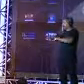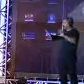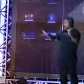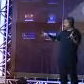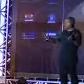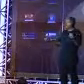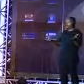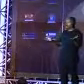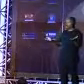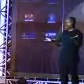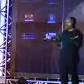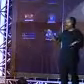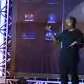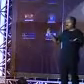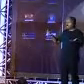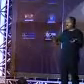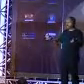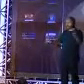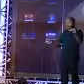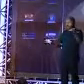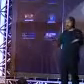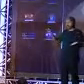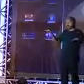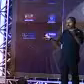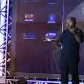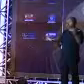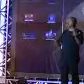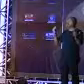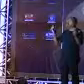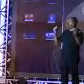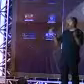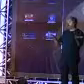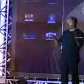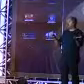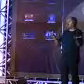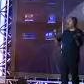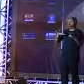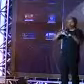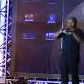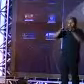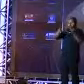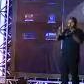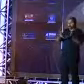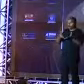by the end of the 70s,